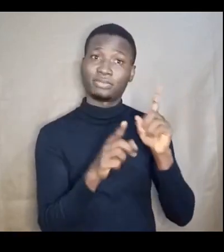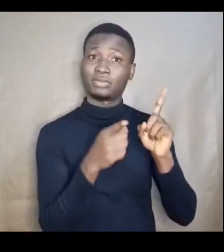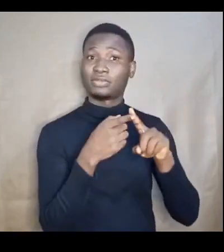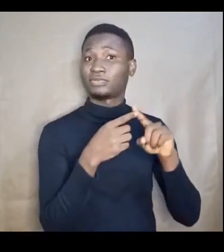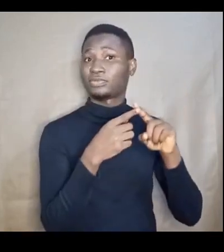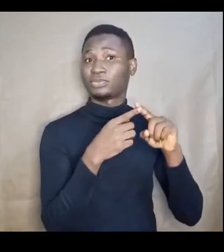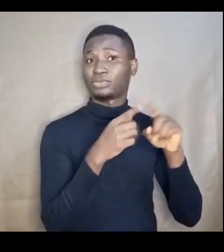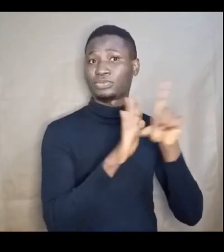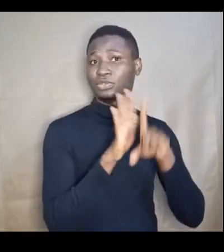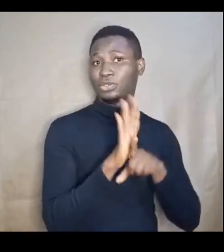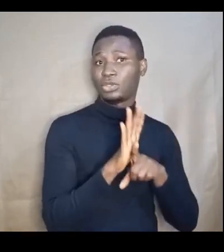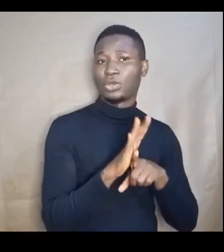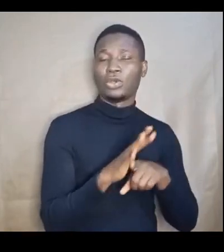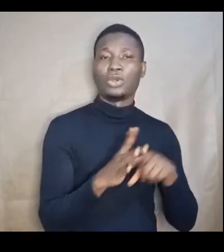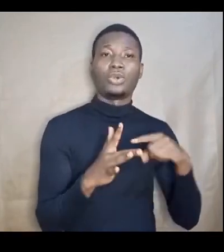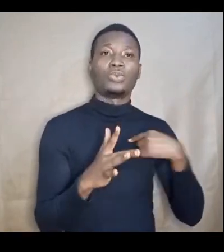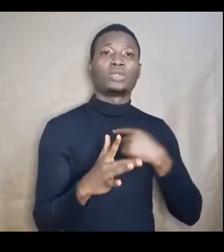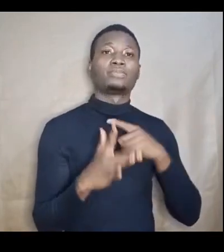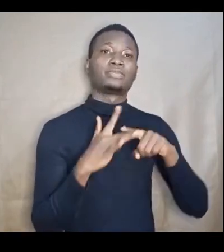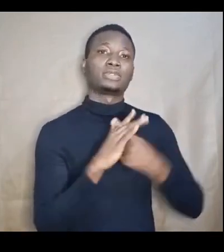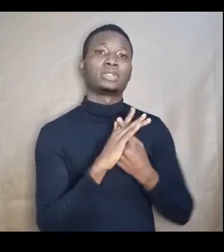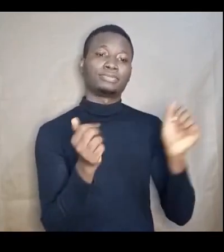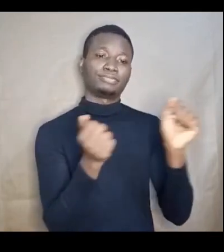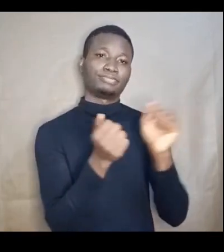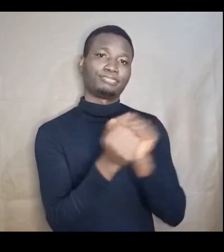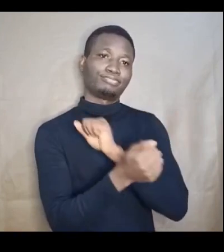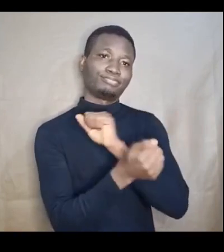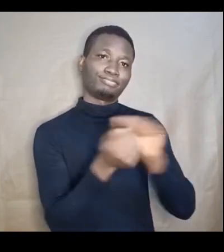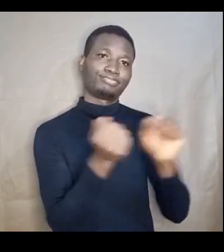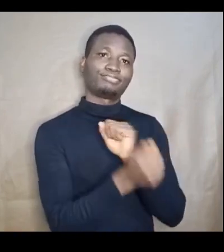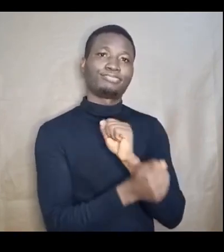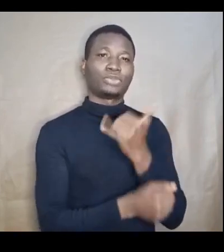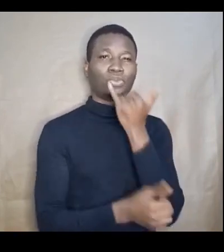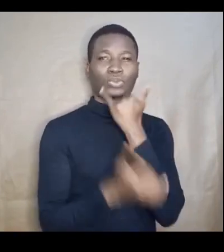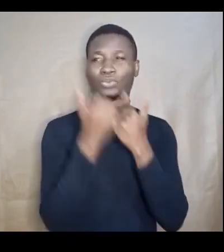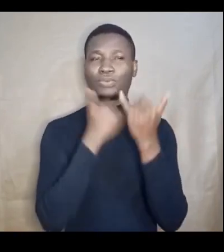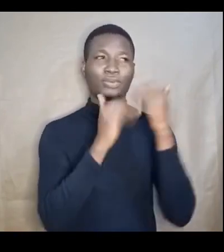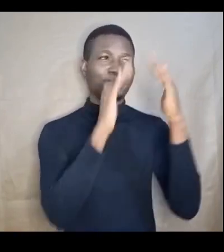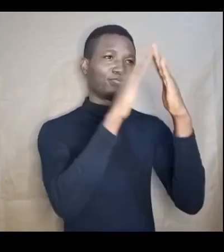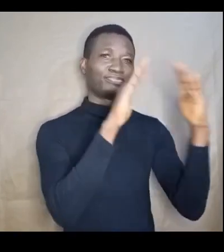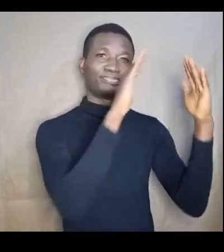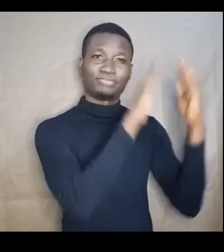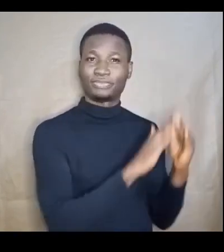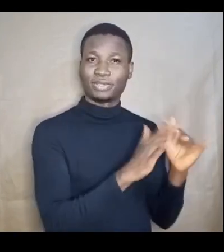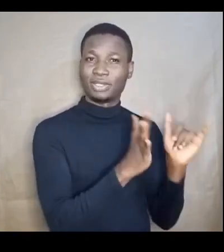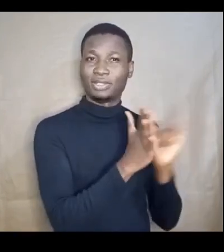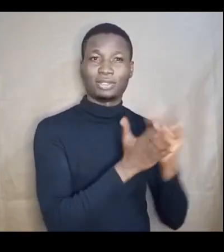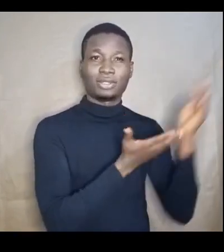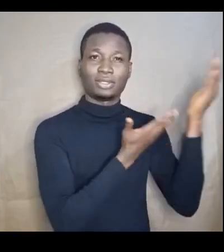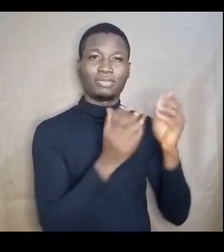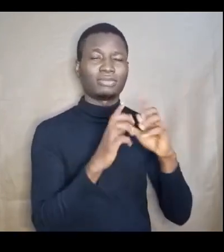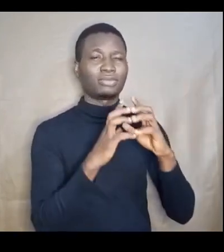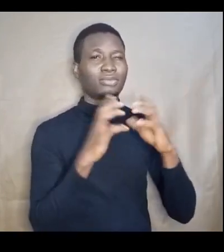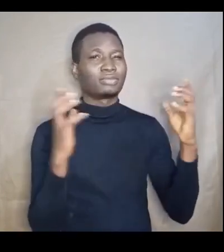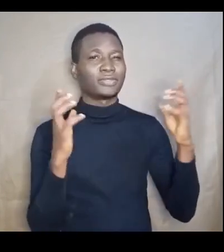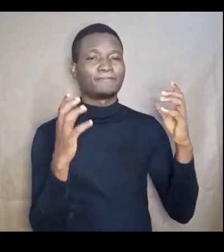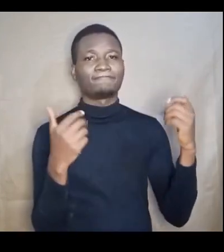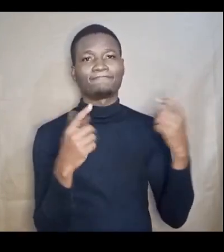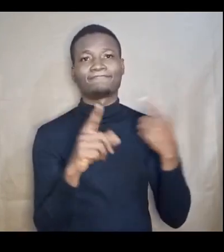or demolition of illegal structures that are causing tremendous harm and damage to our